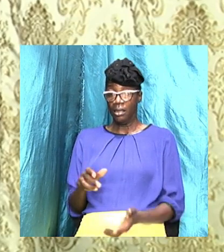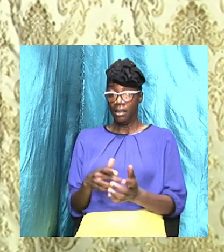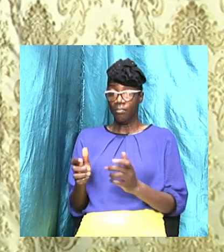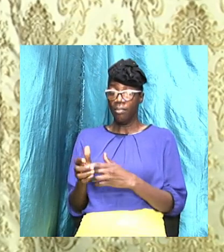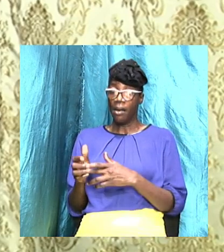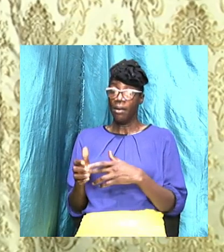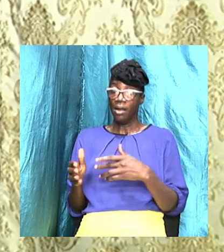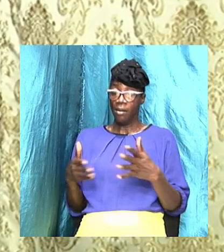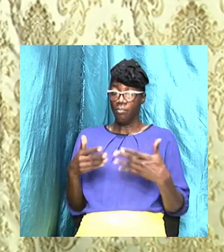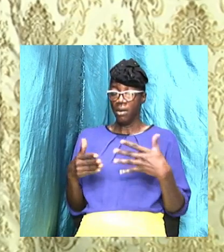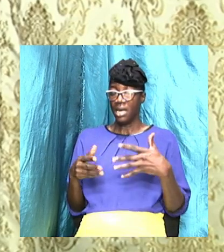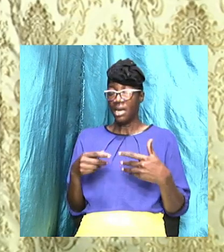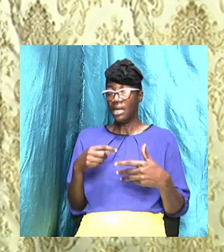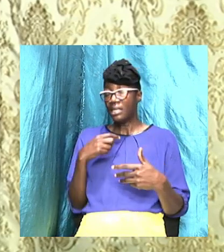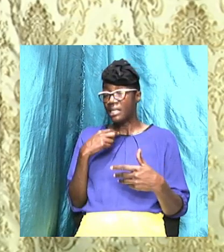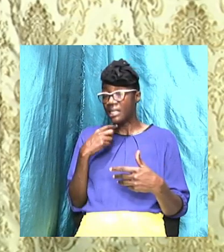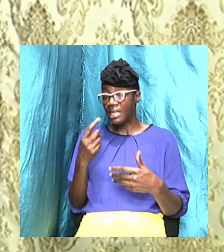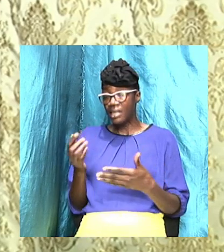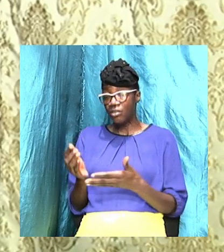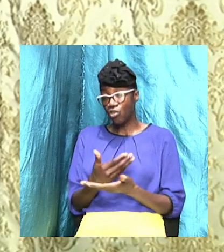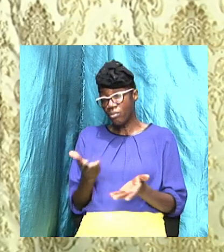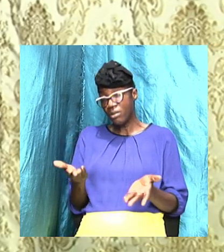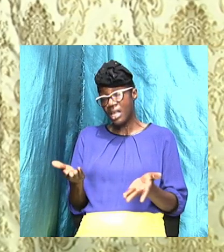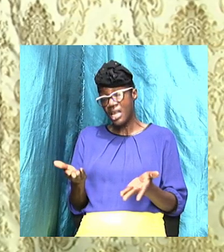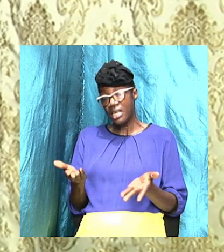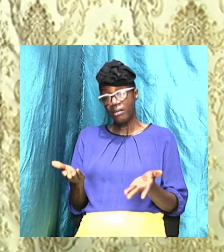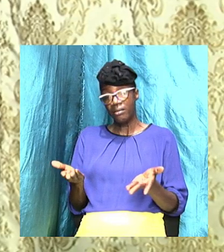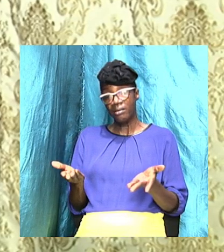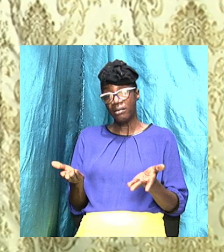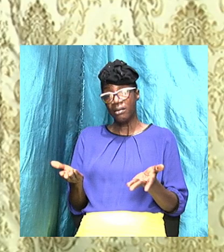might not mention certain things verbatim.